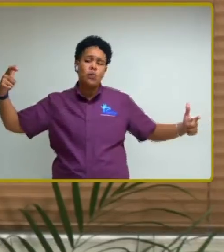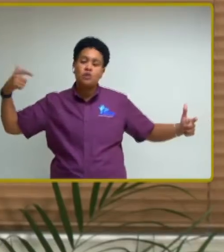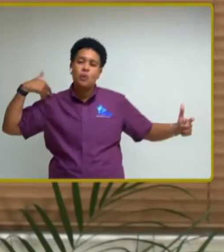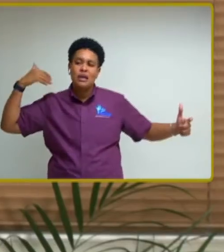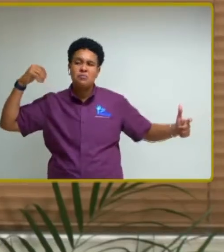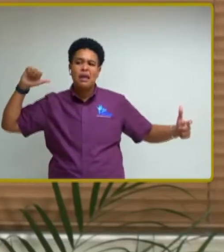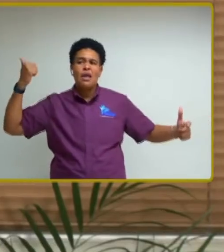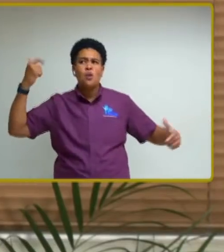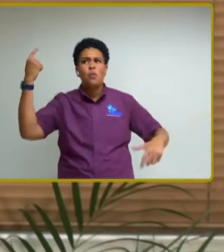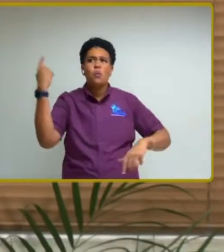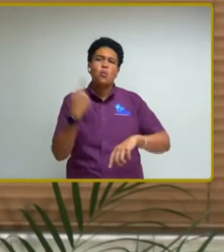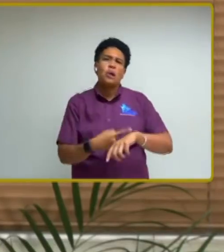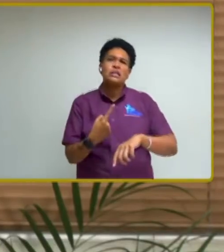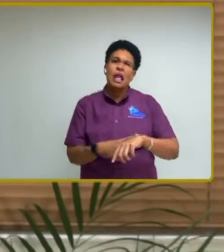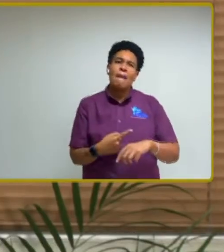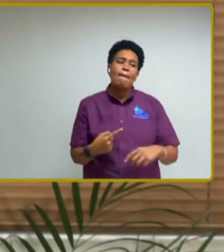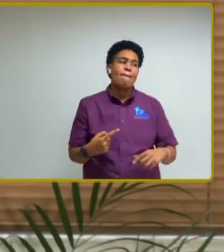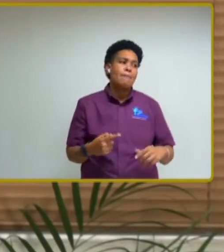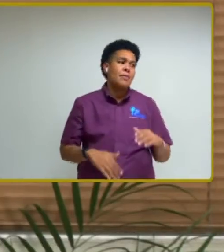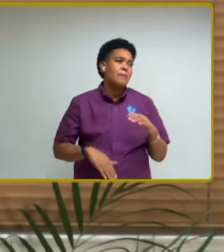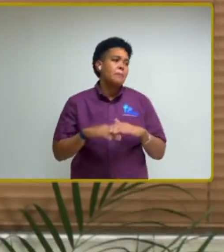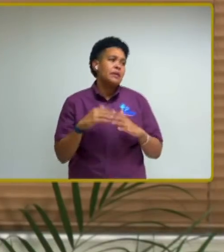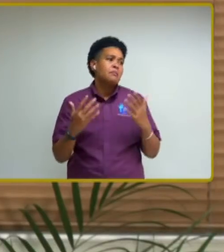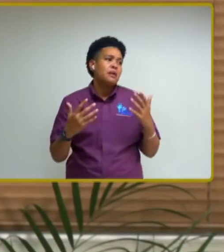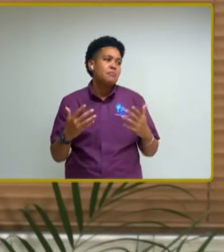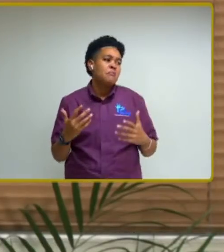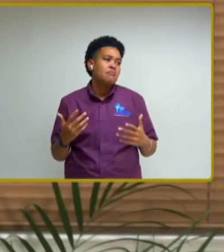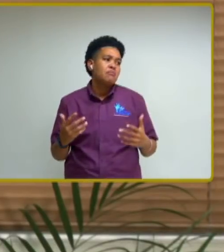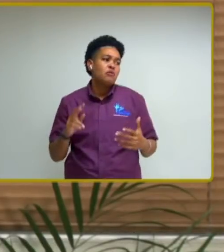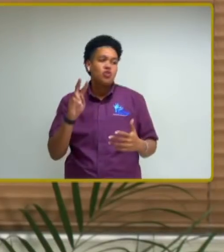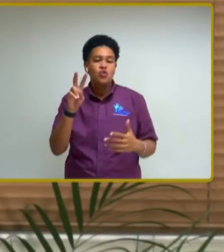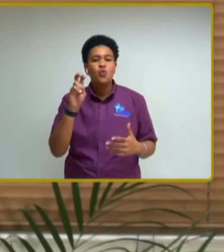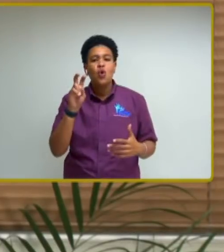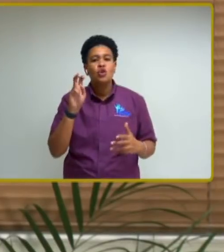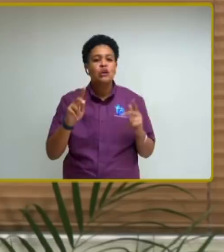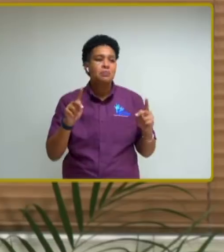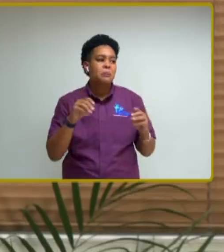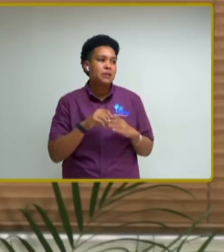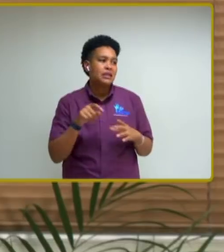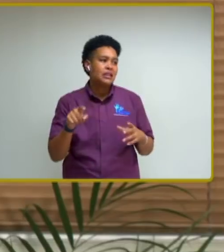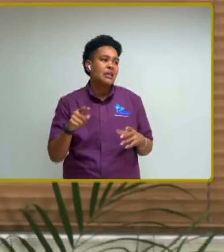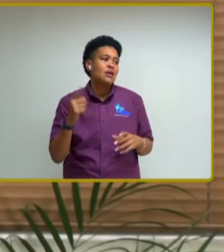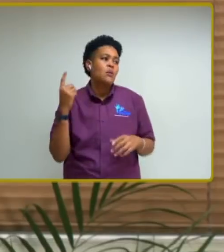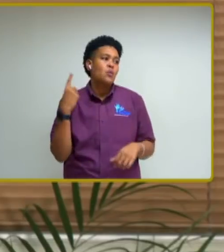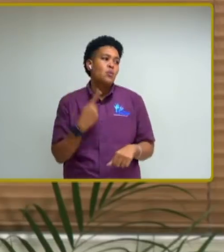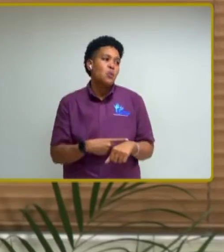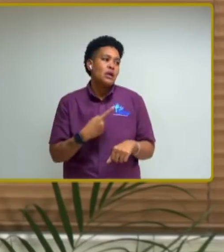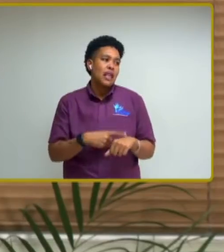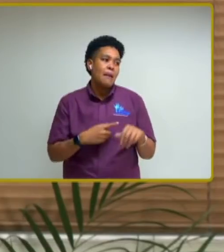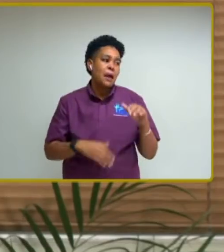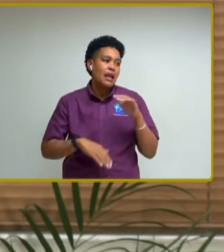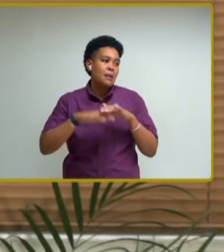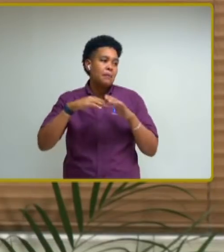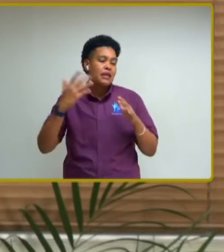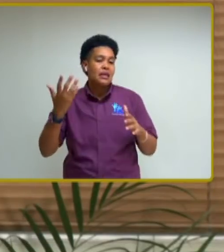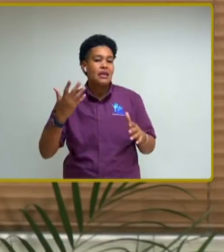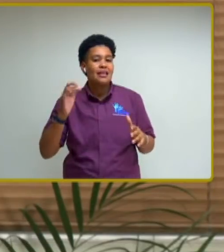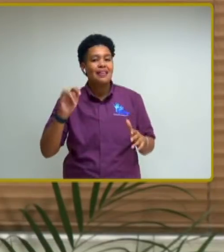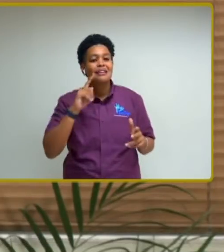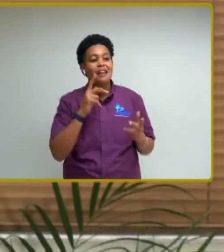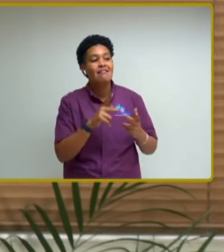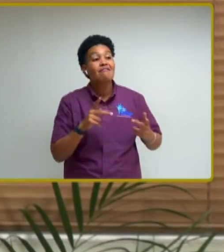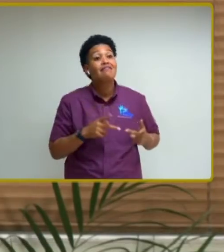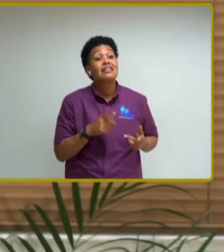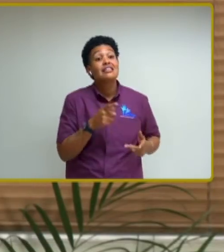anticipate that perhaps at the peak you may have 200 persons inside. That's a